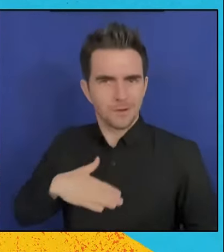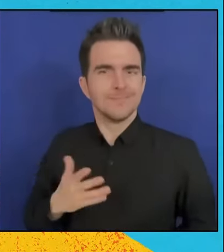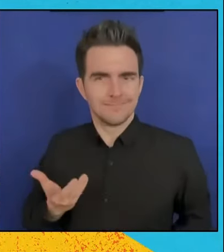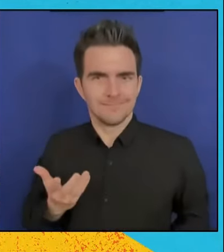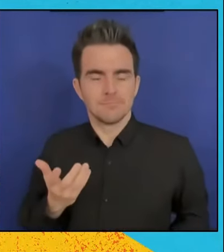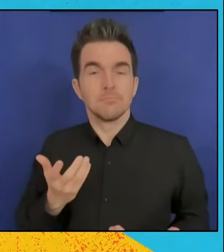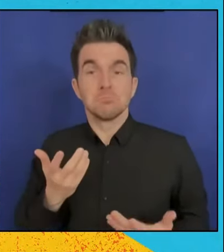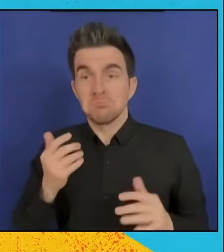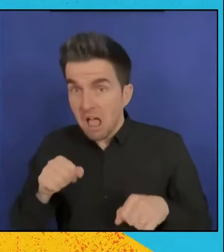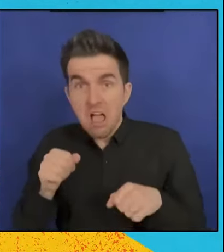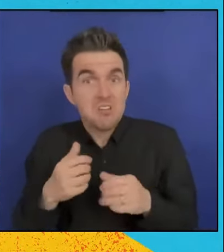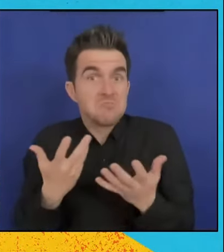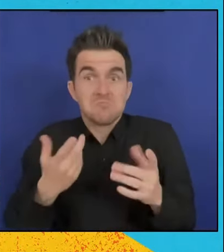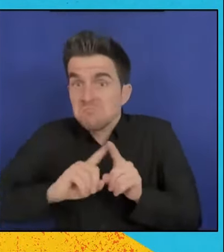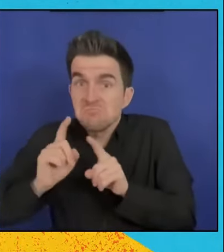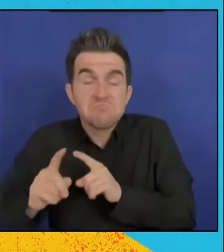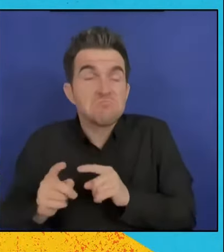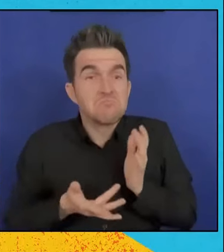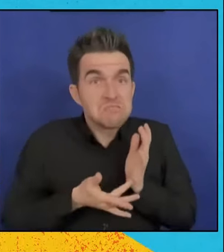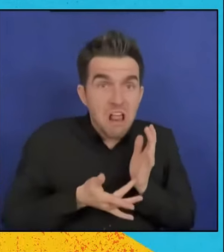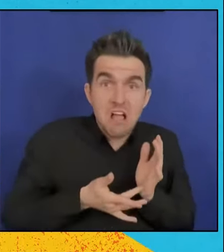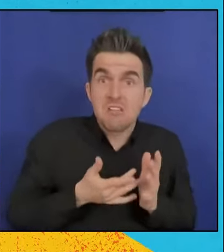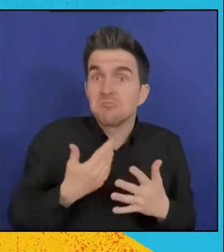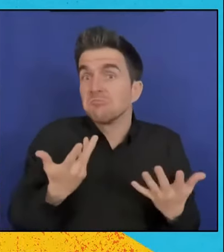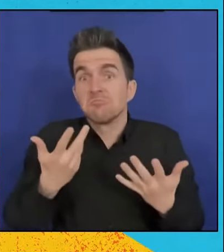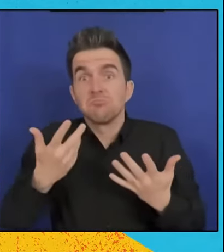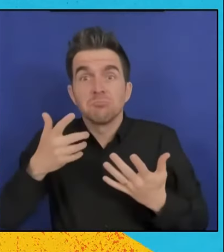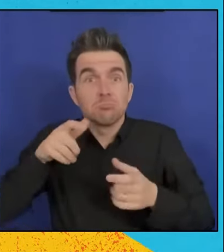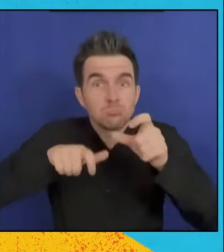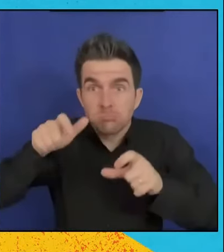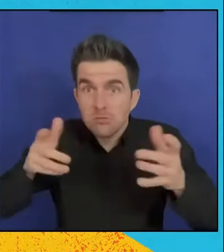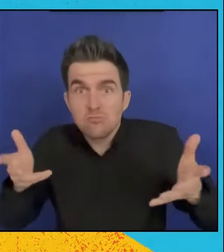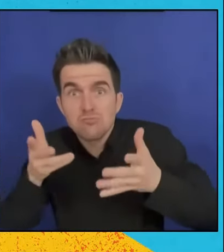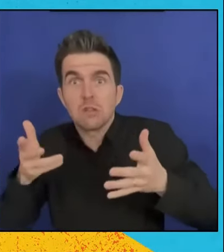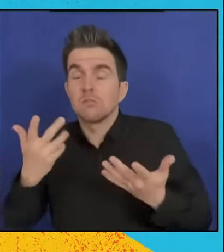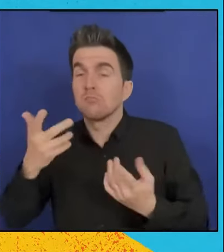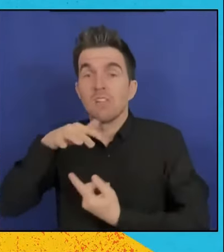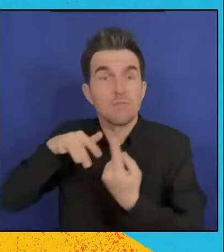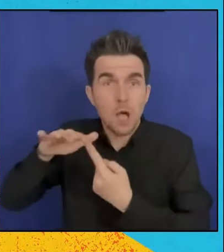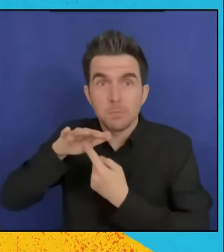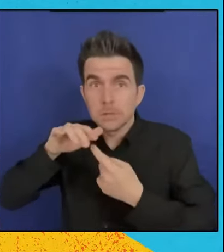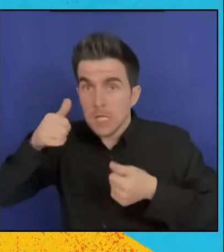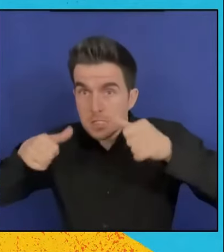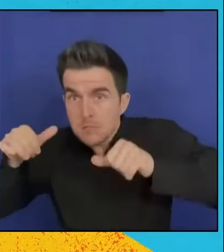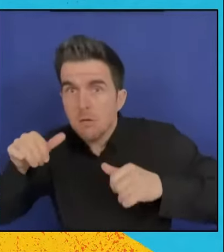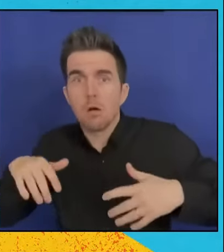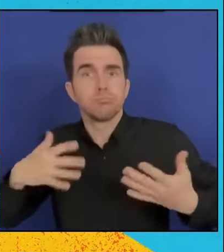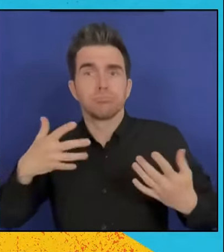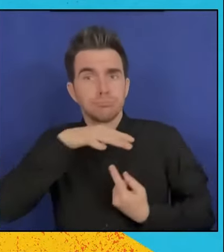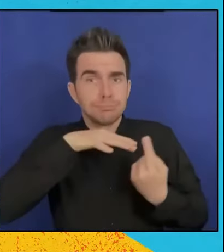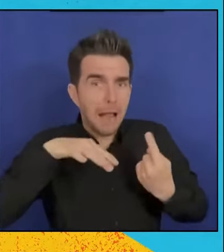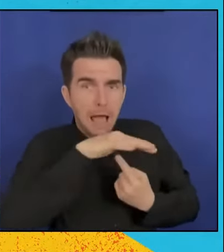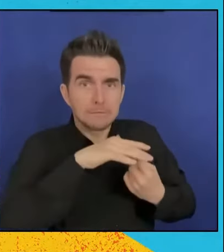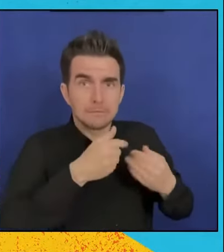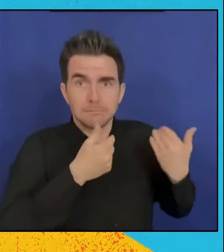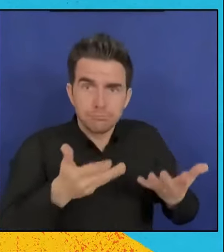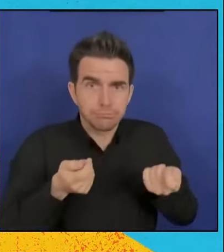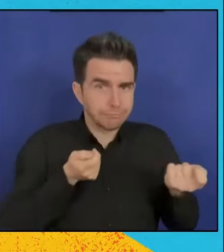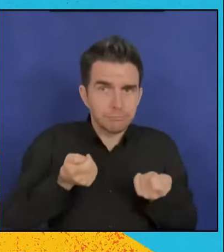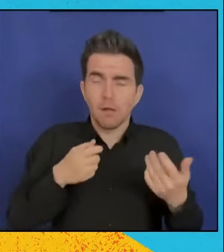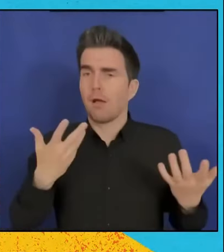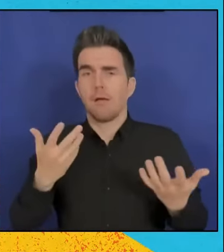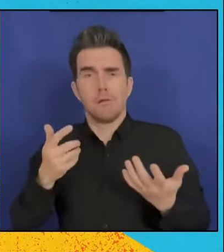waste management. All of this is really the front line of development innovation, and in UNDP we have made a very deliberate effort to